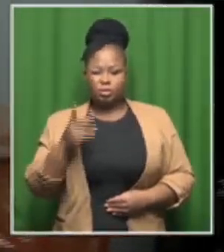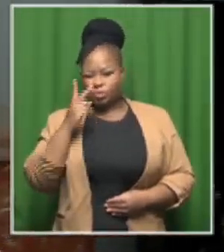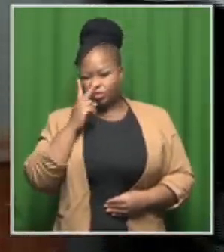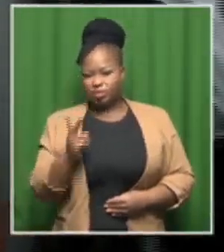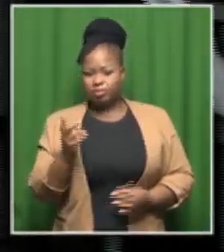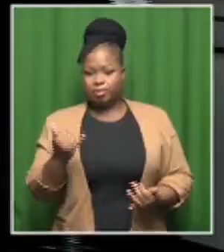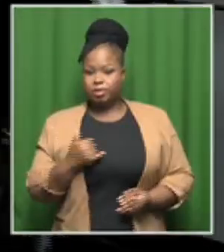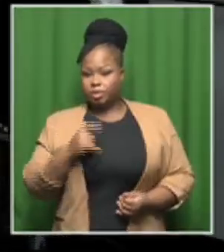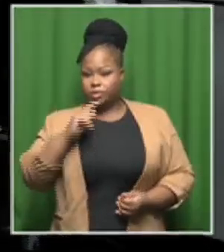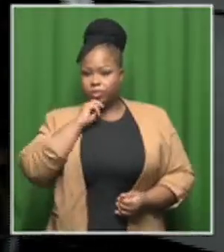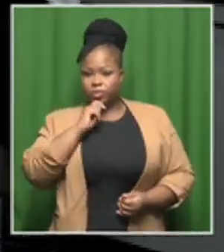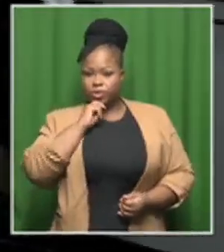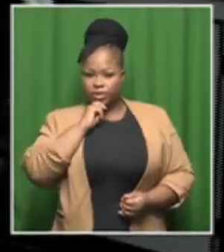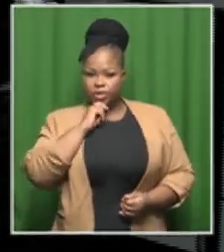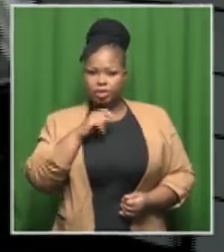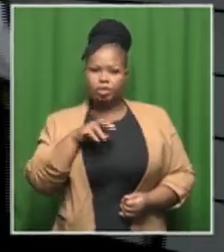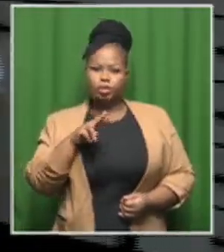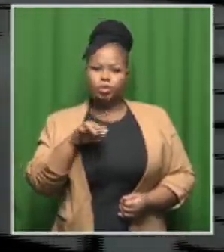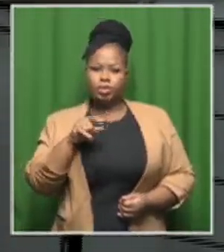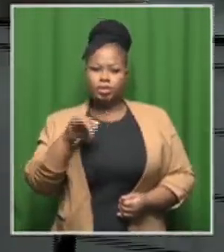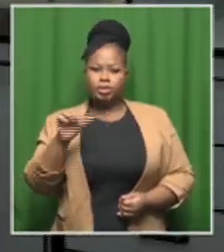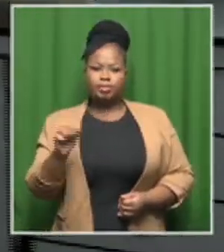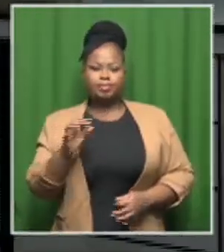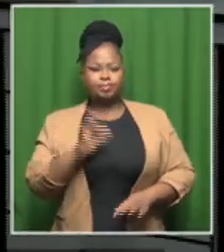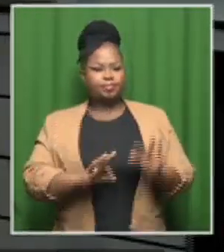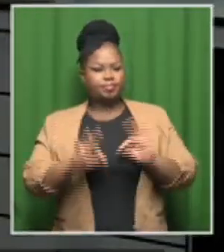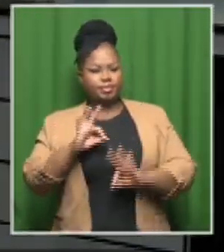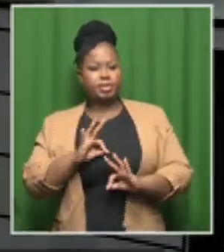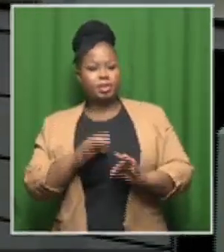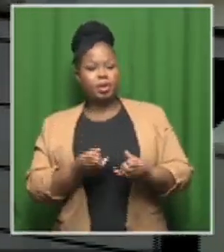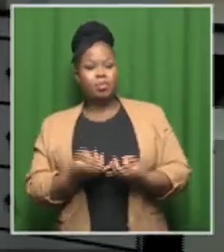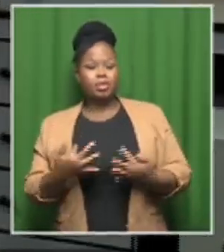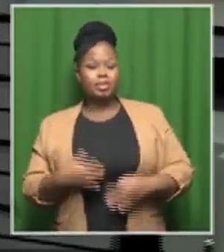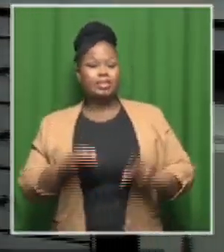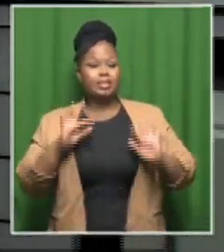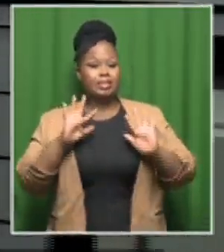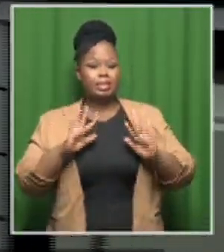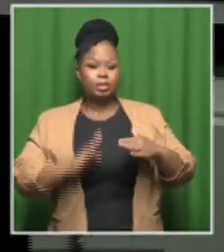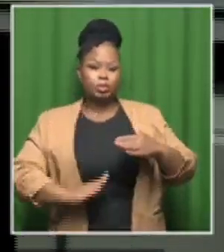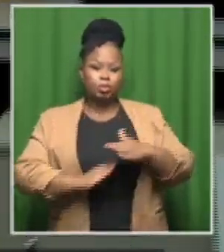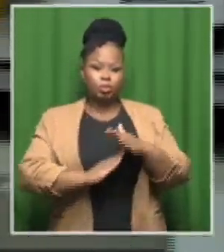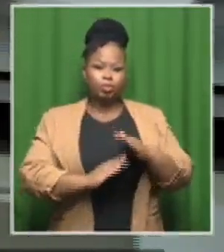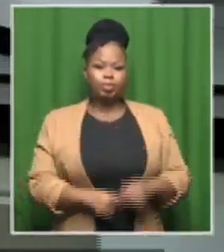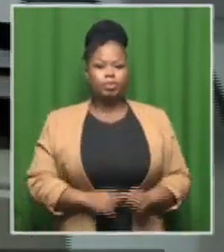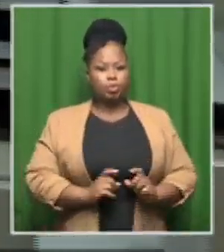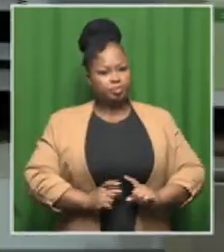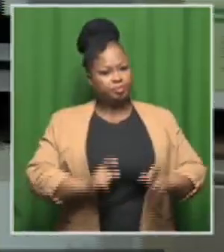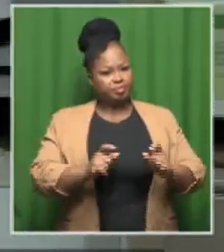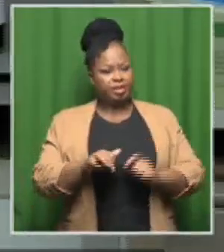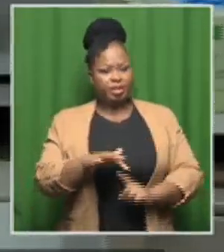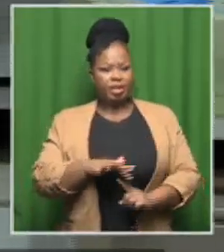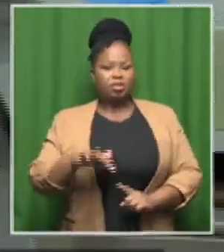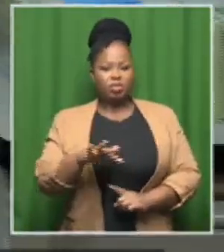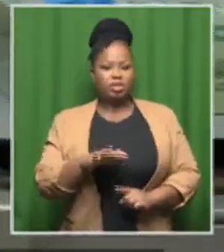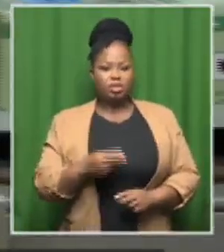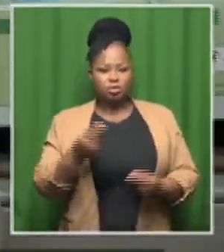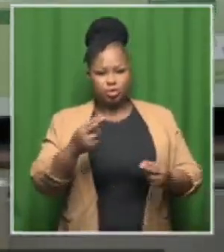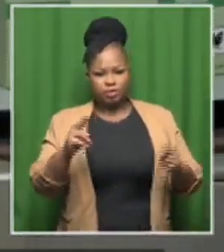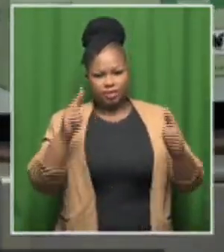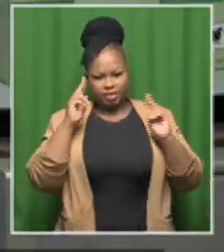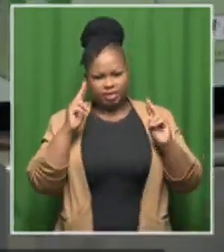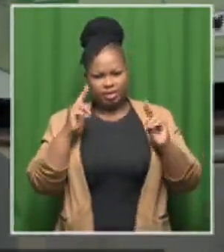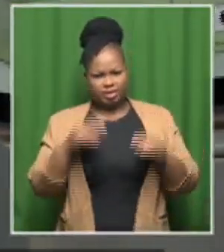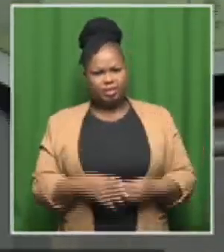this morning at UNISA, talking about those 10 niche catalytic areas that the university have embarked on.